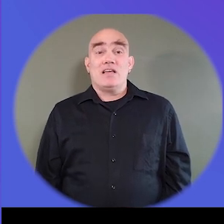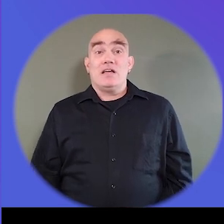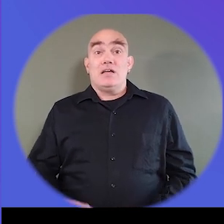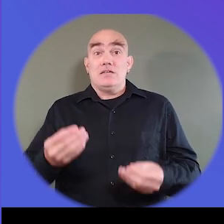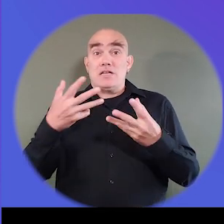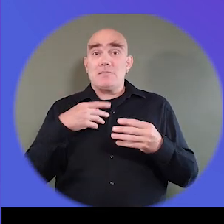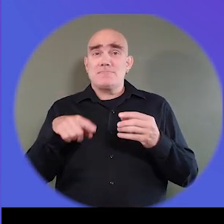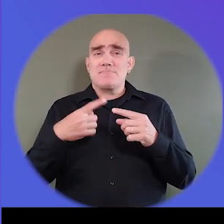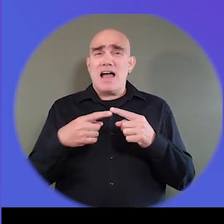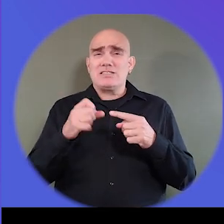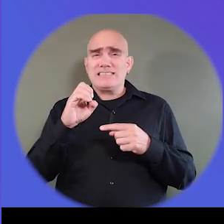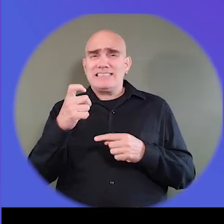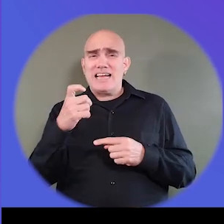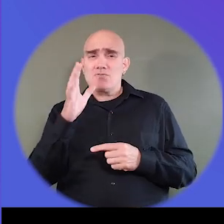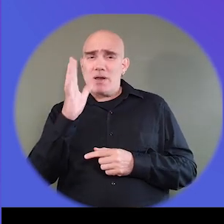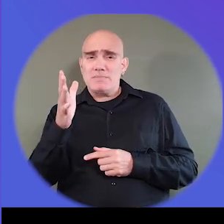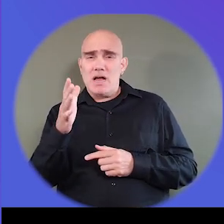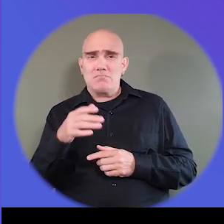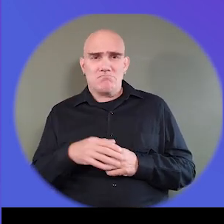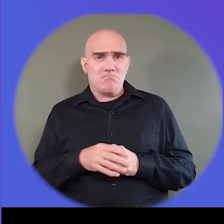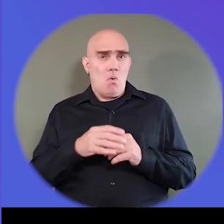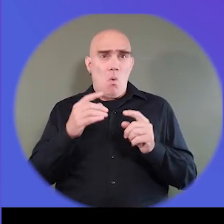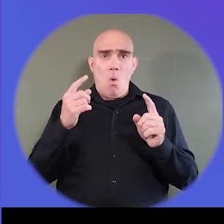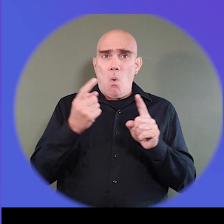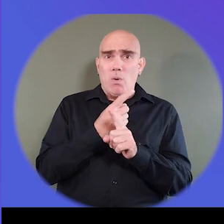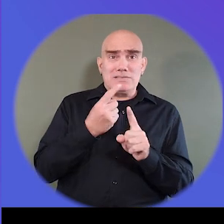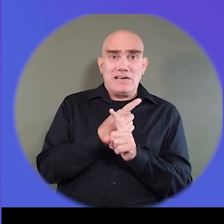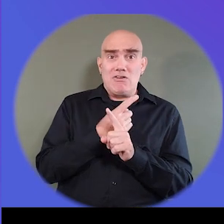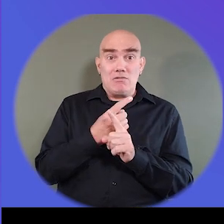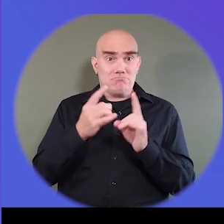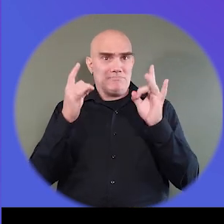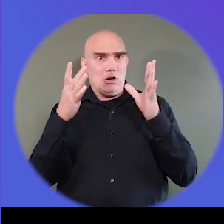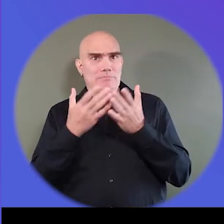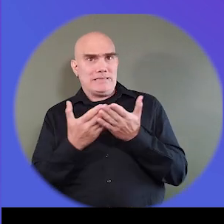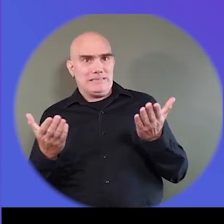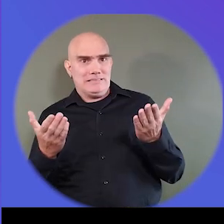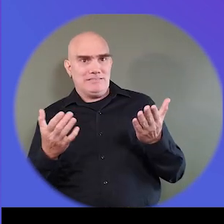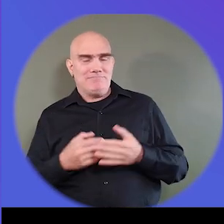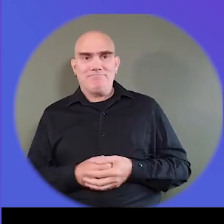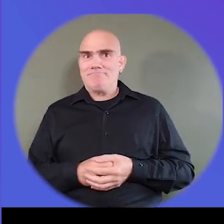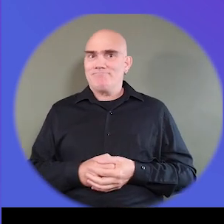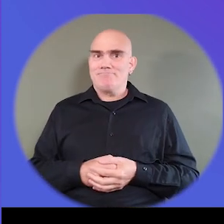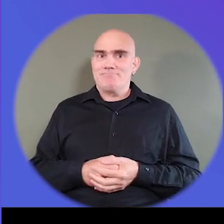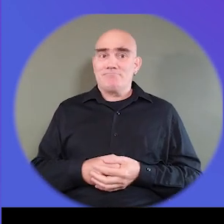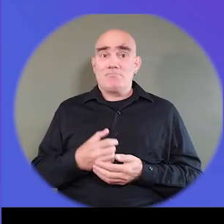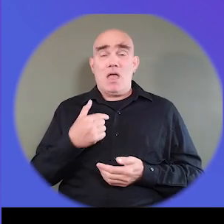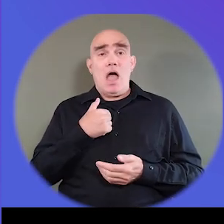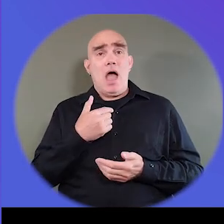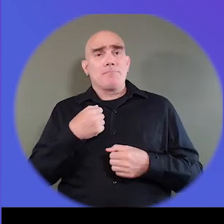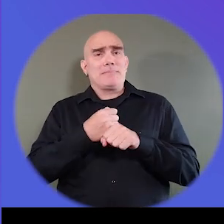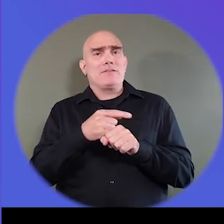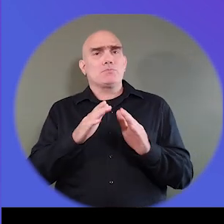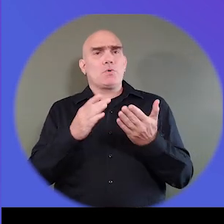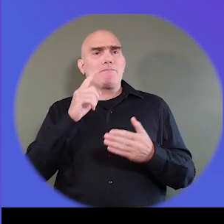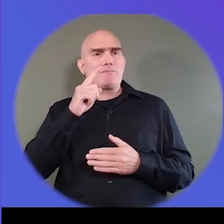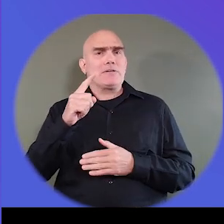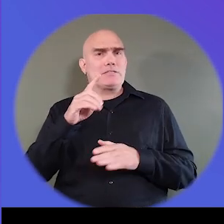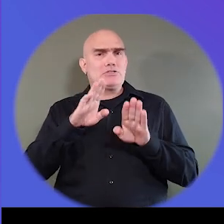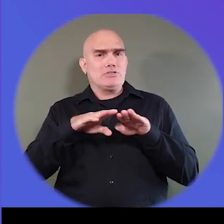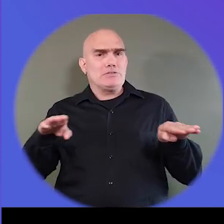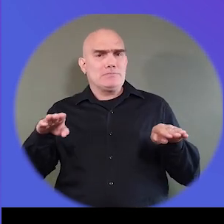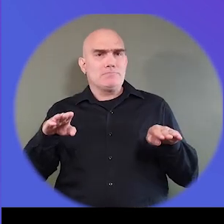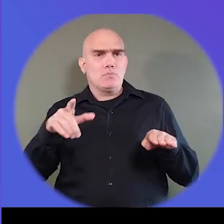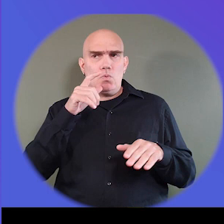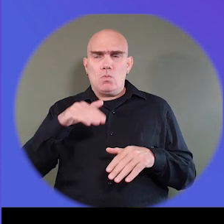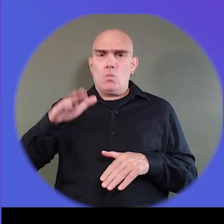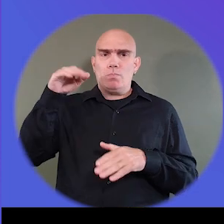Tell me about sex, Grandma. Ordinary, terrible things. I made this book for kids who grew